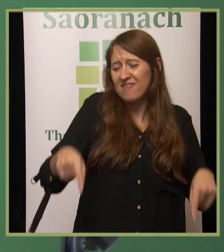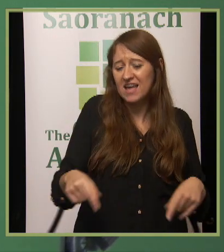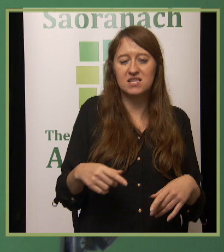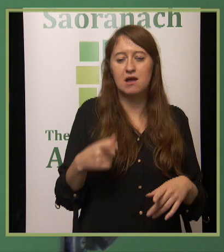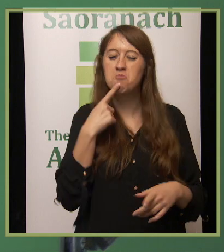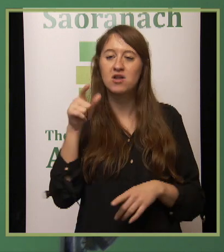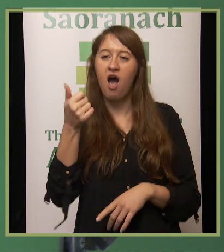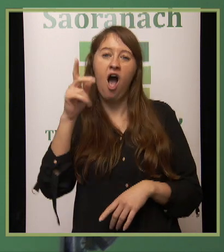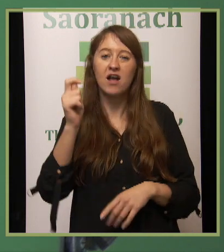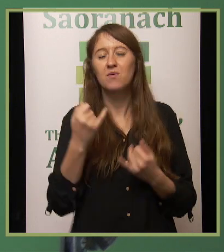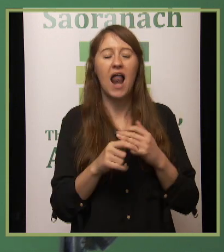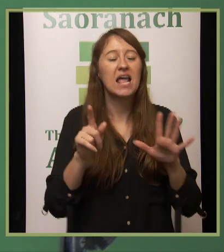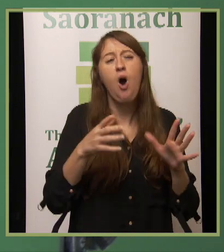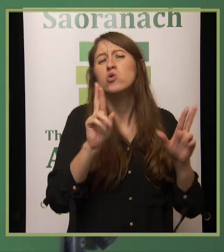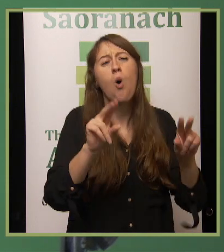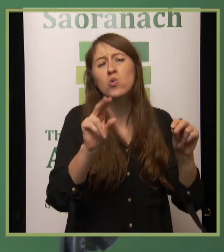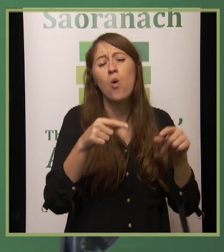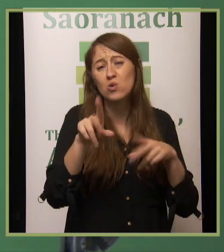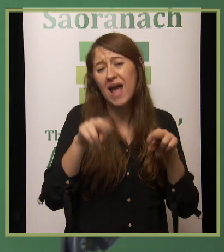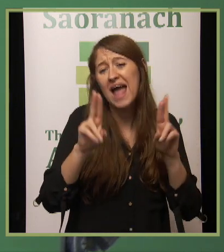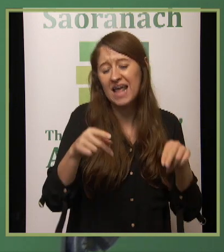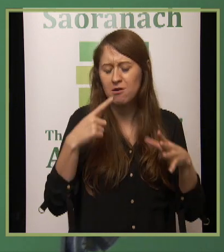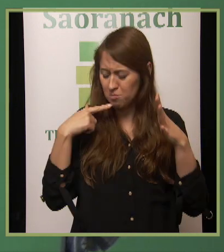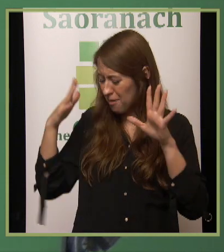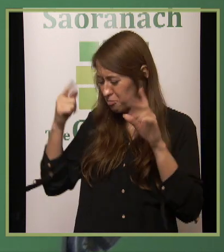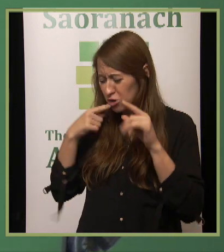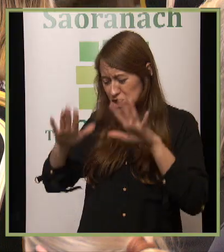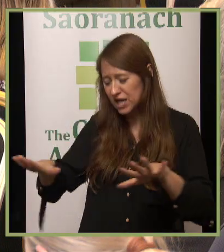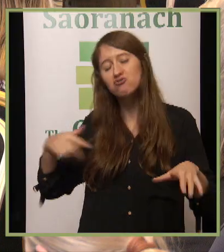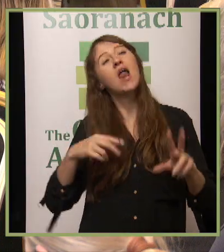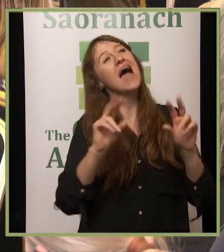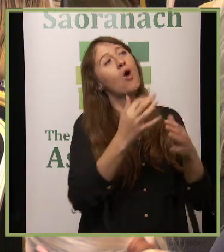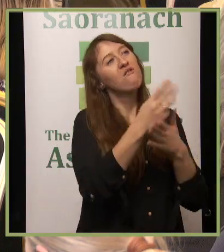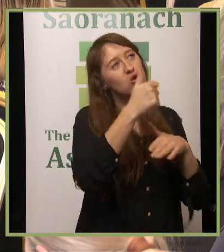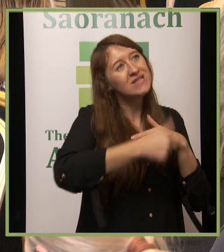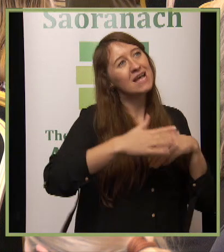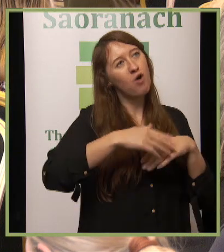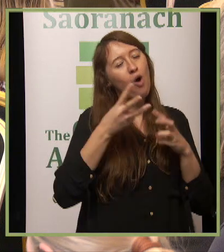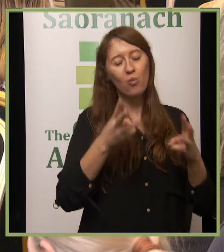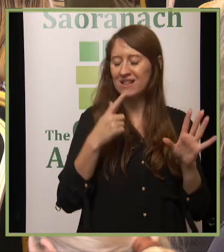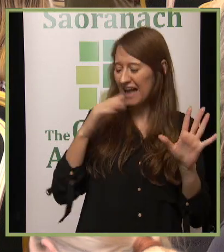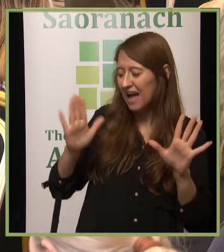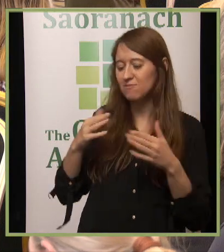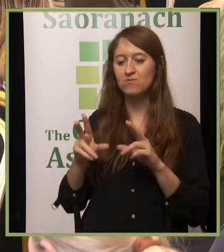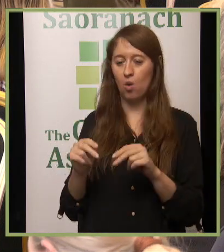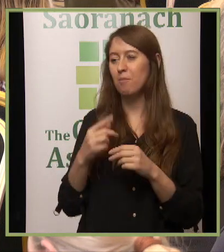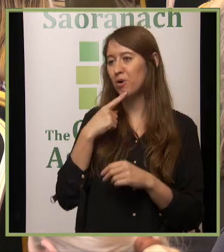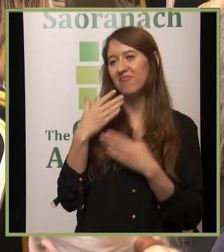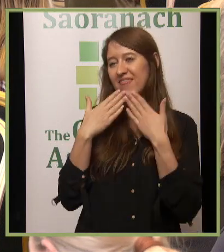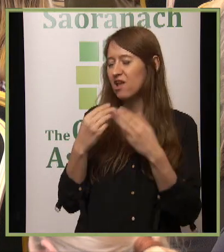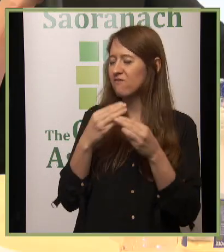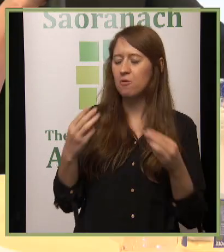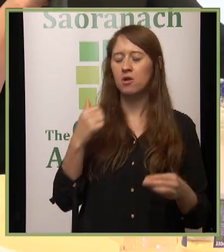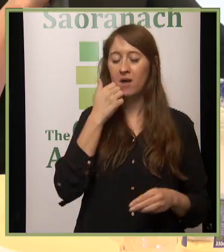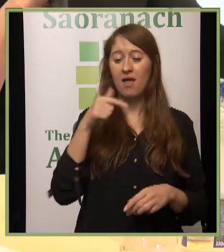it, and I'm going to have to think about it, and I've got the kids, and we'll give you a couple of days to consider. Thank you, because it's been